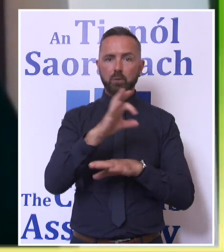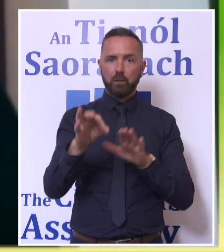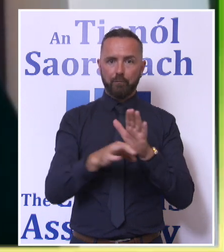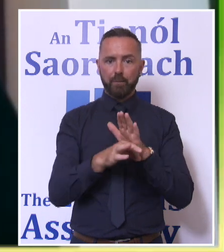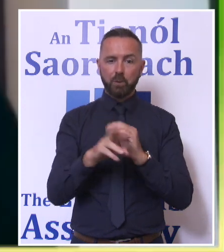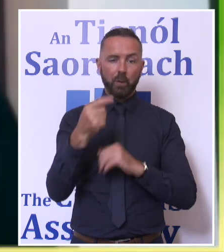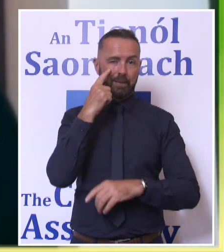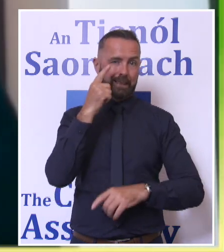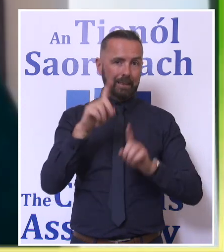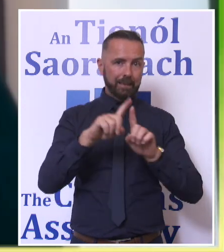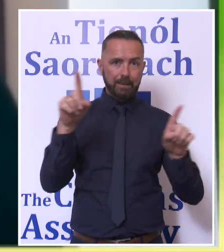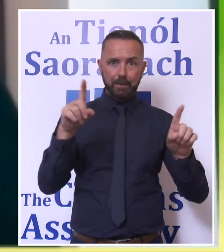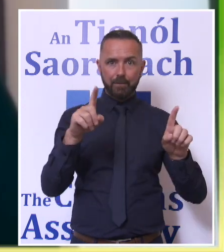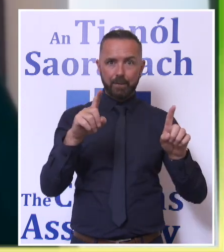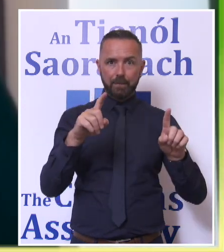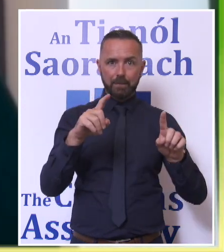But